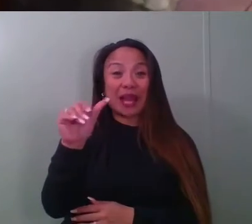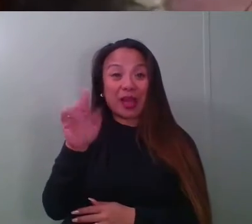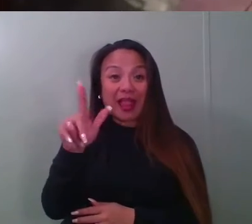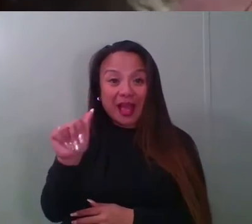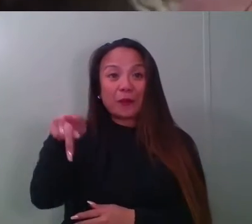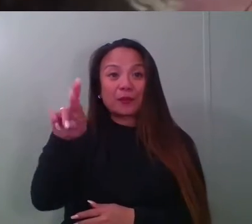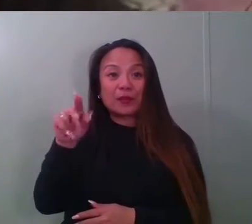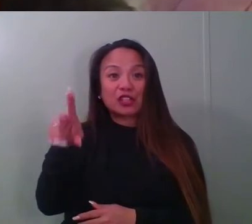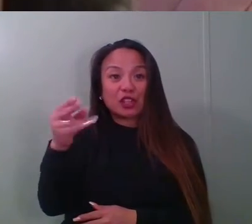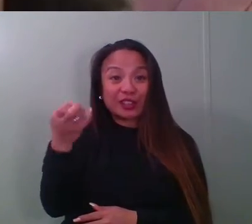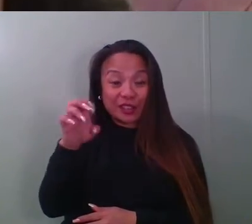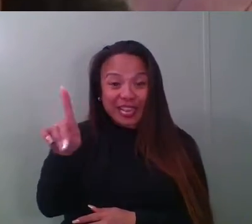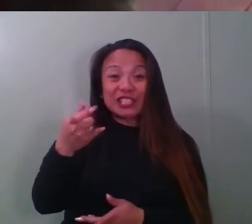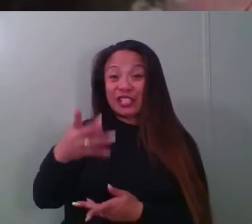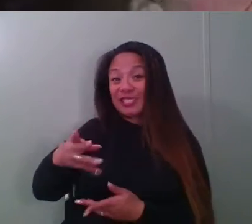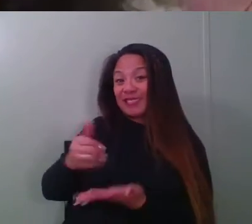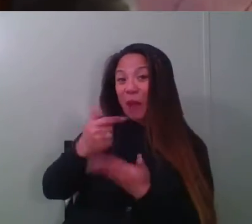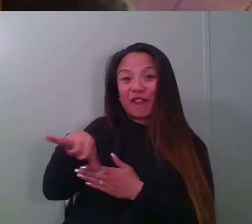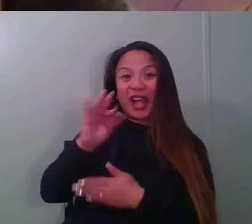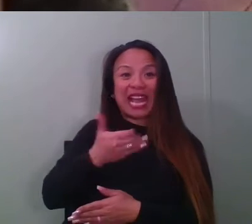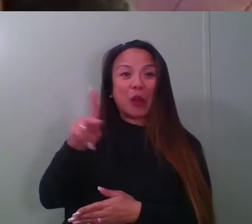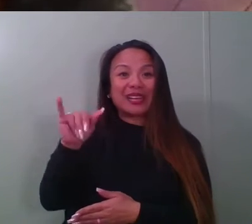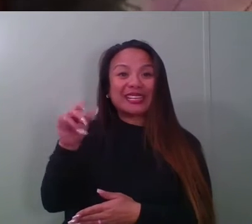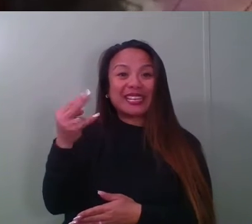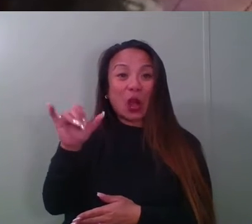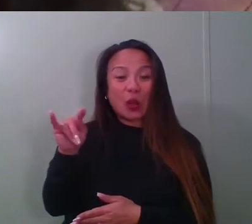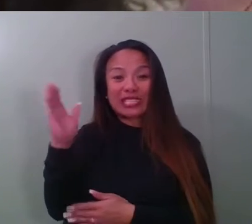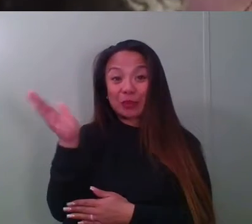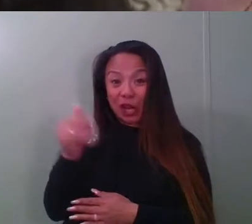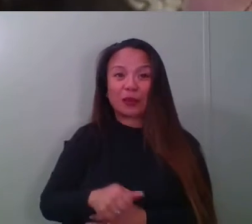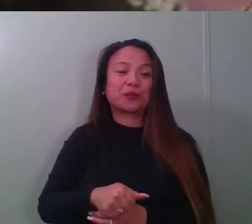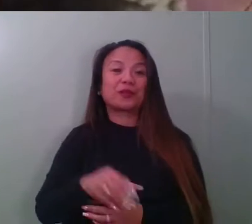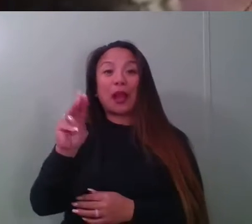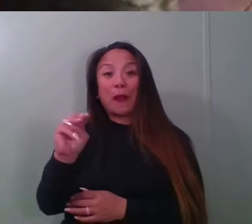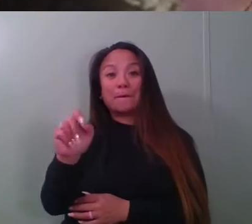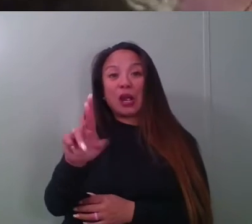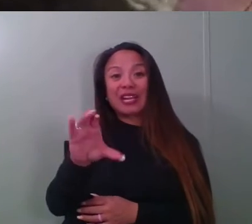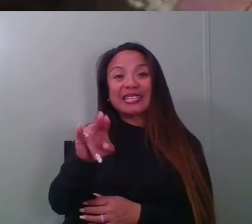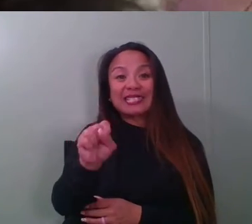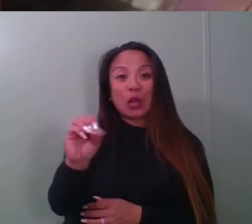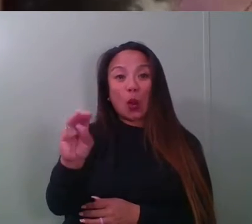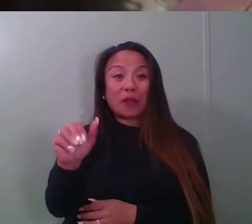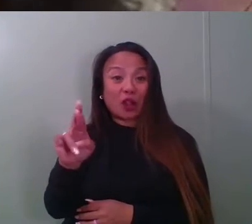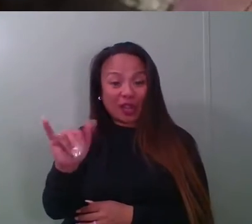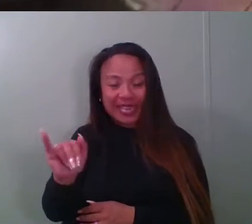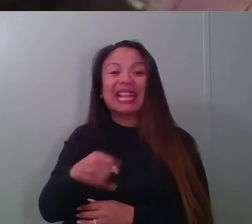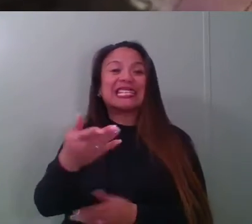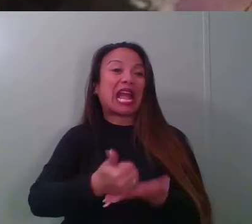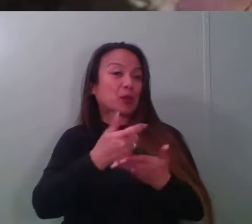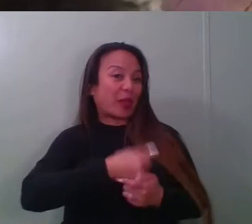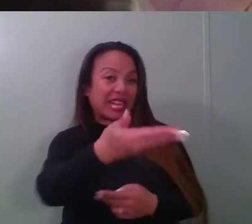the names of the folks. We have Annabella Pritchard, who's actually finding our keynote this year. We have Marcus Omari, who